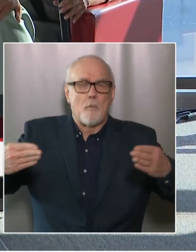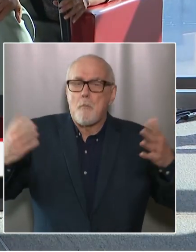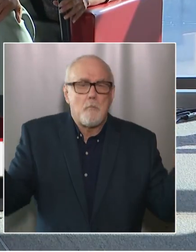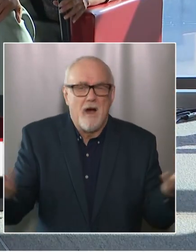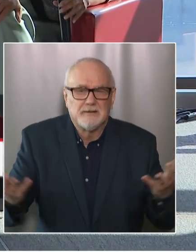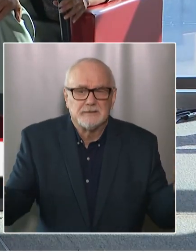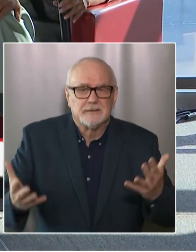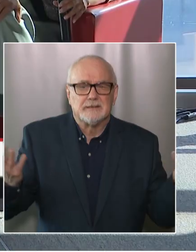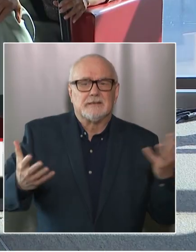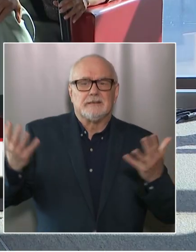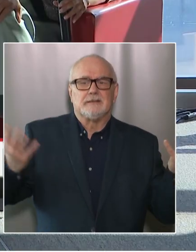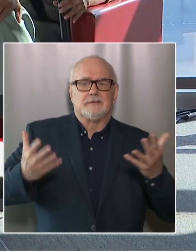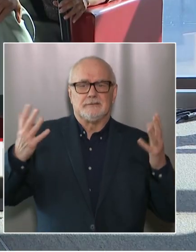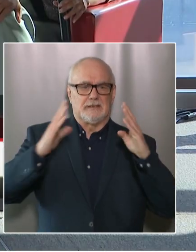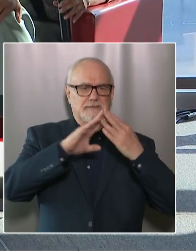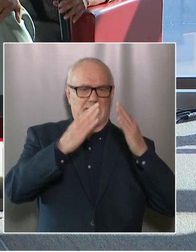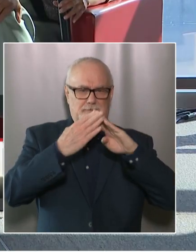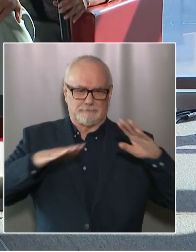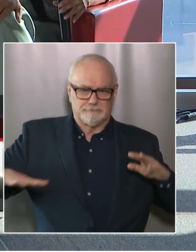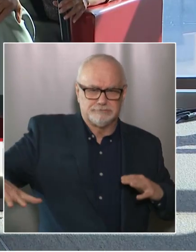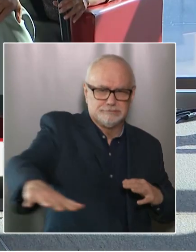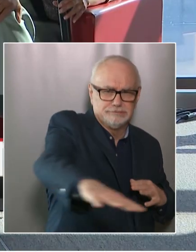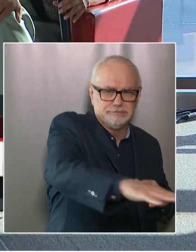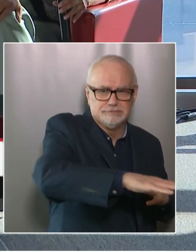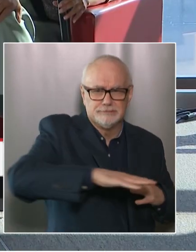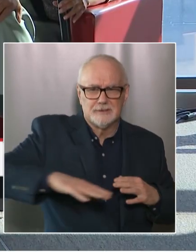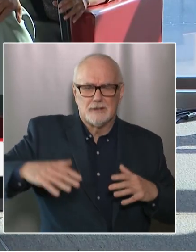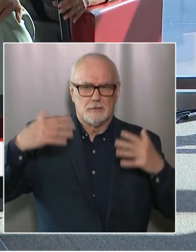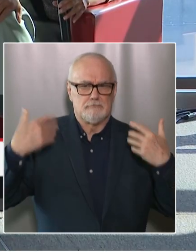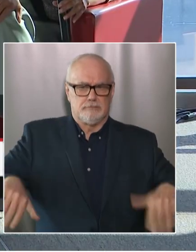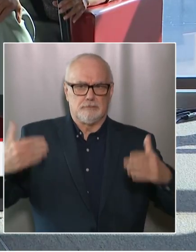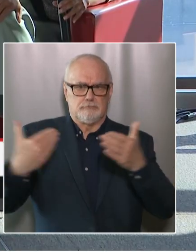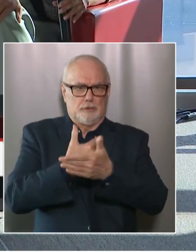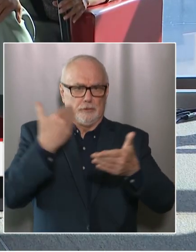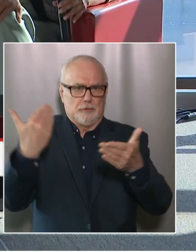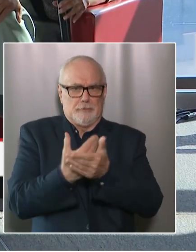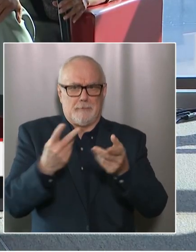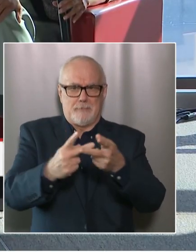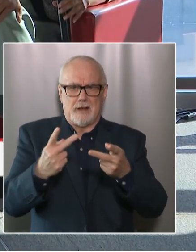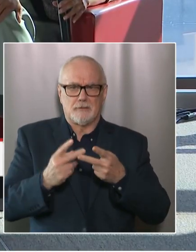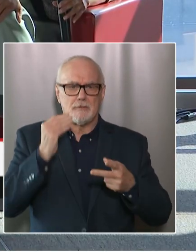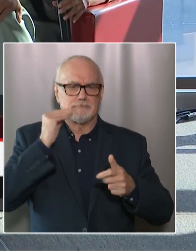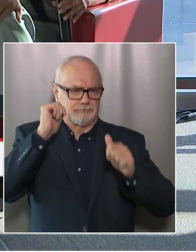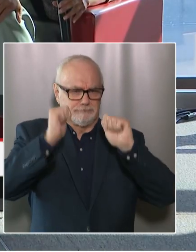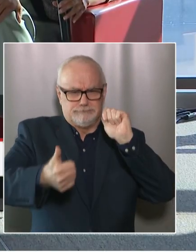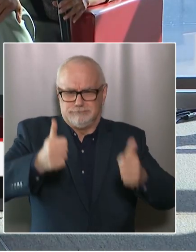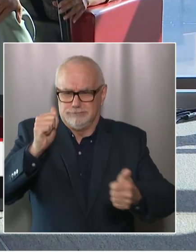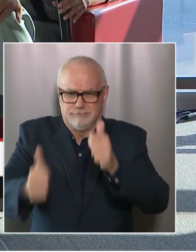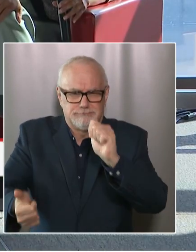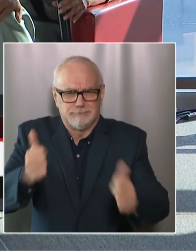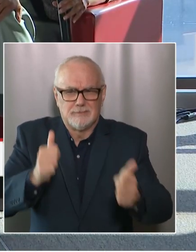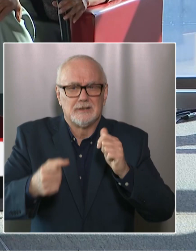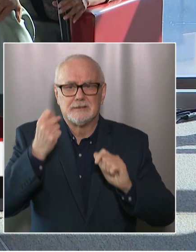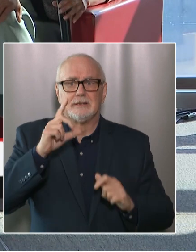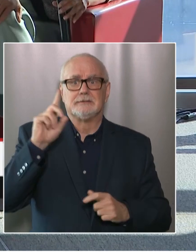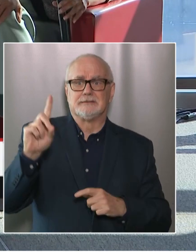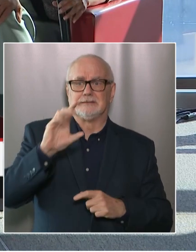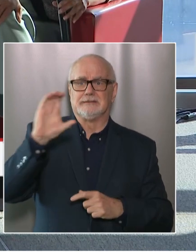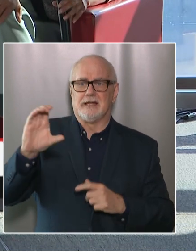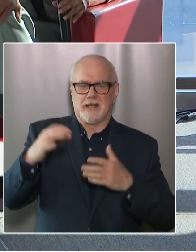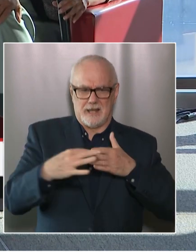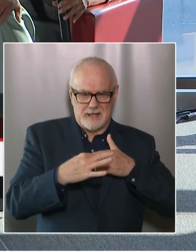Sort of the new housing frontier for the District of Columbia. As you mentioned, the district also sort of leads the nation in office to residential